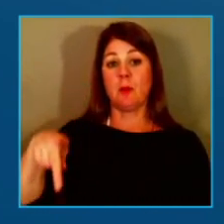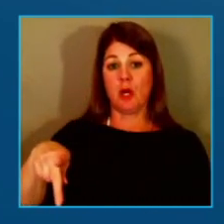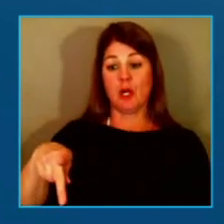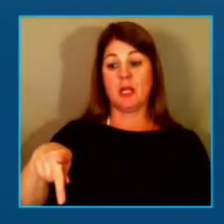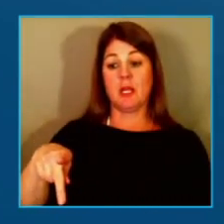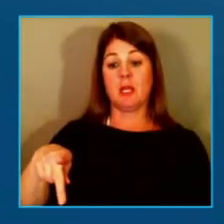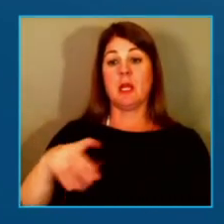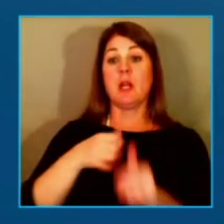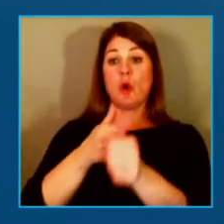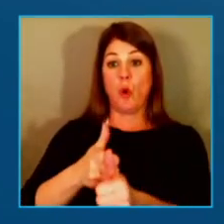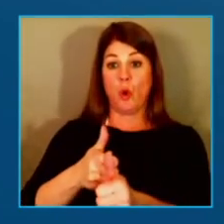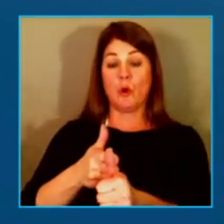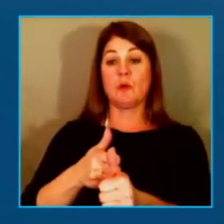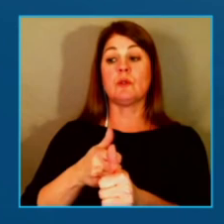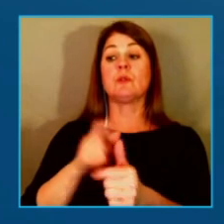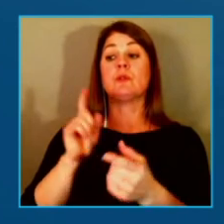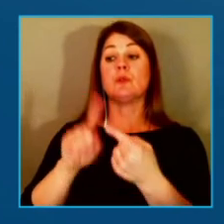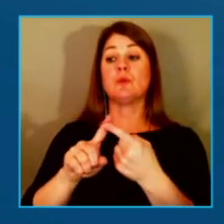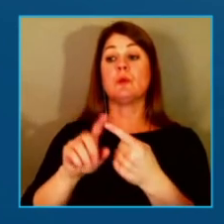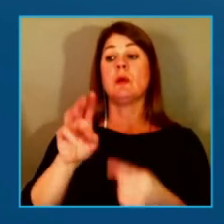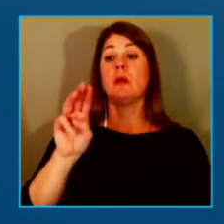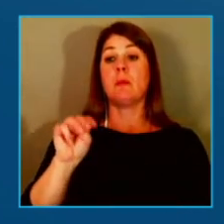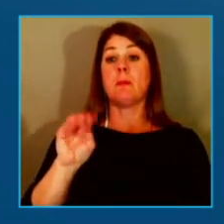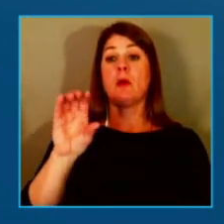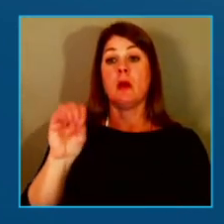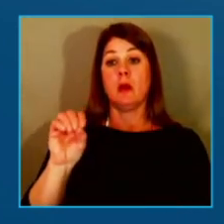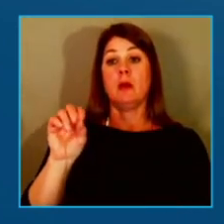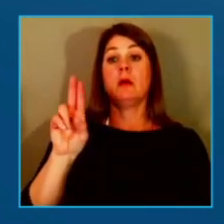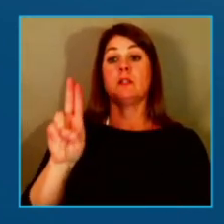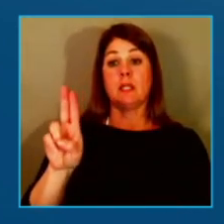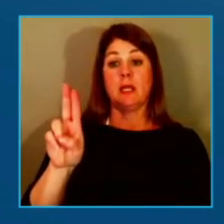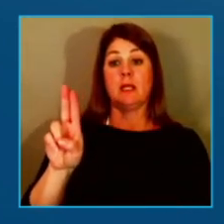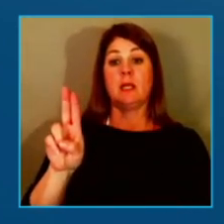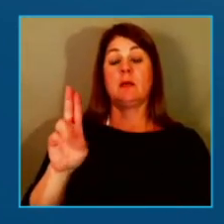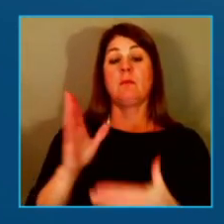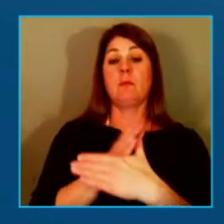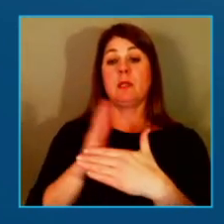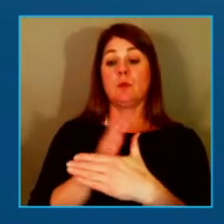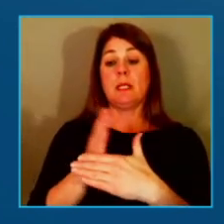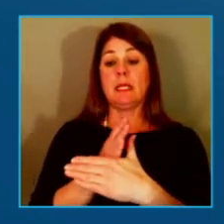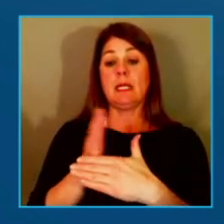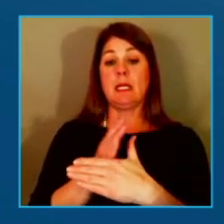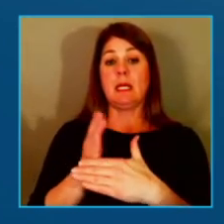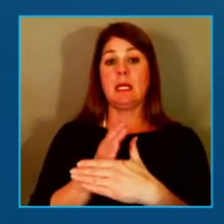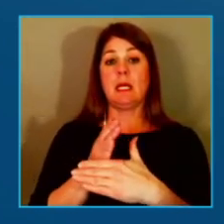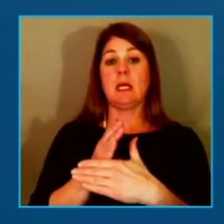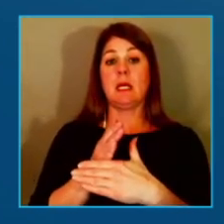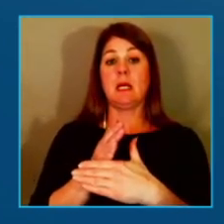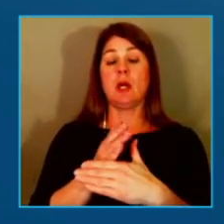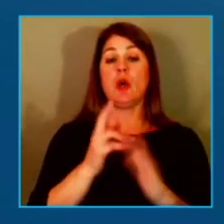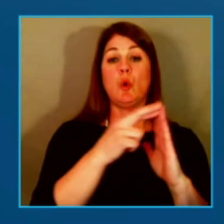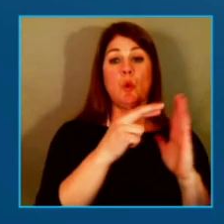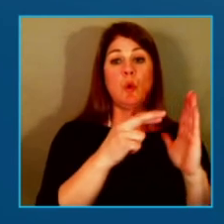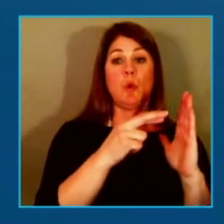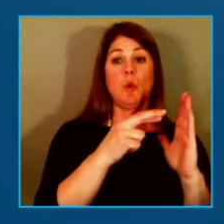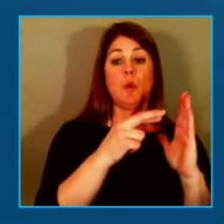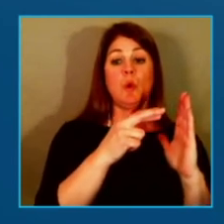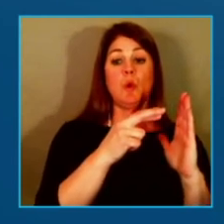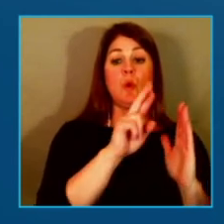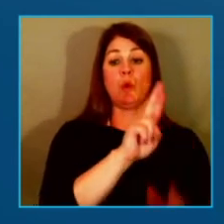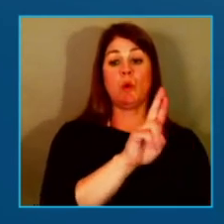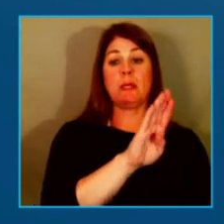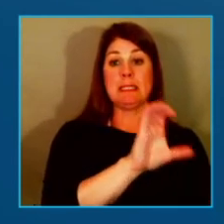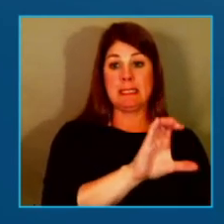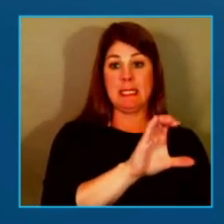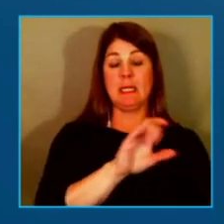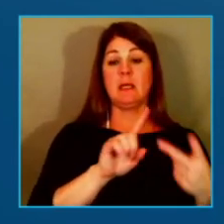accordance with the memorandum of understanding between the Rules and Bylaws Committee, the West